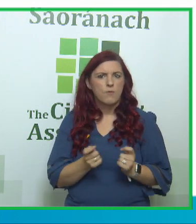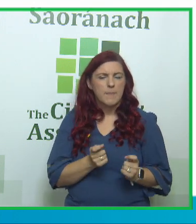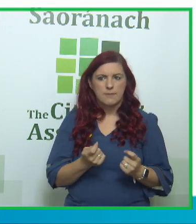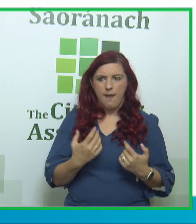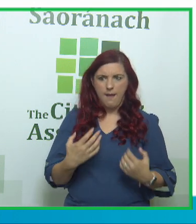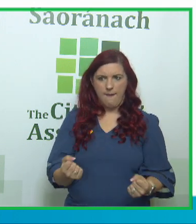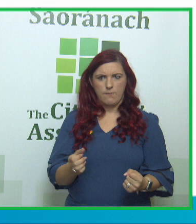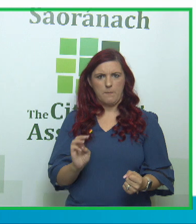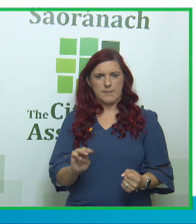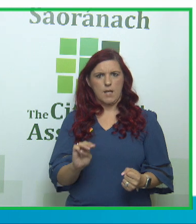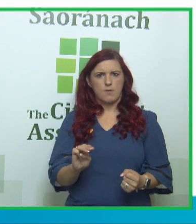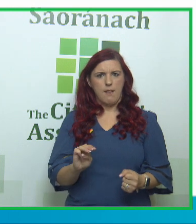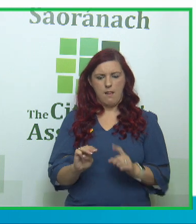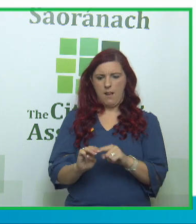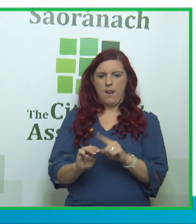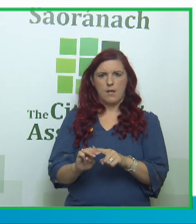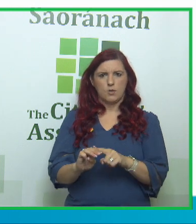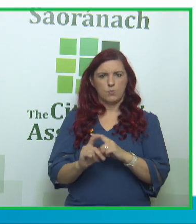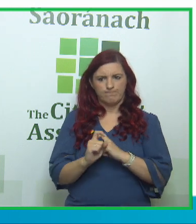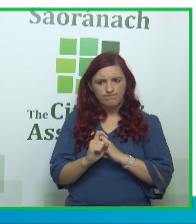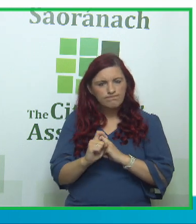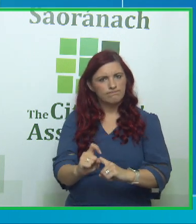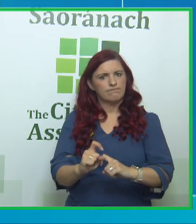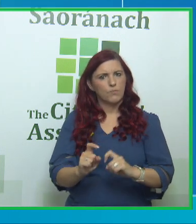potential to sustain their recovery?